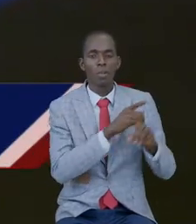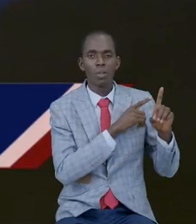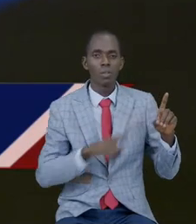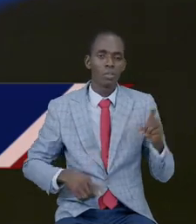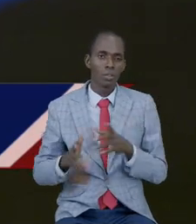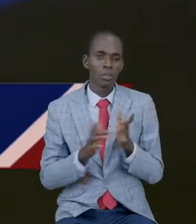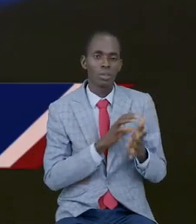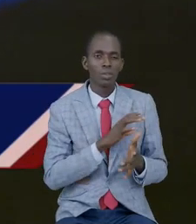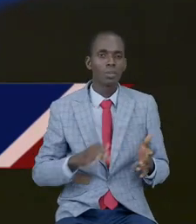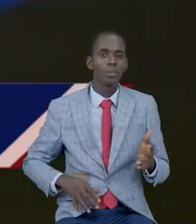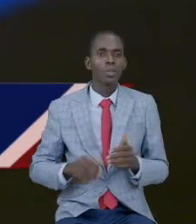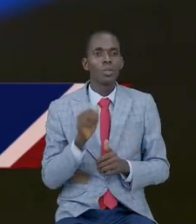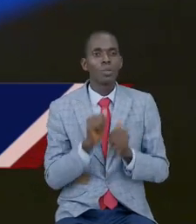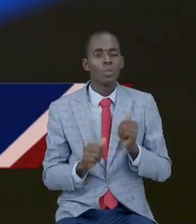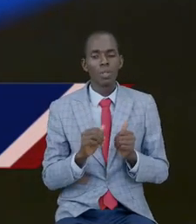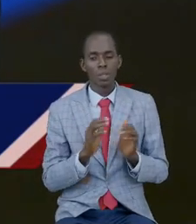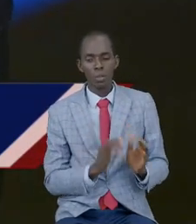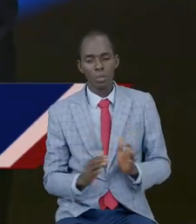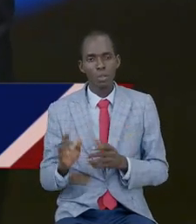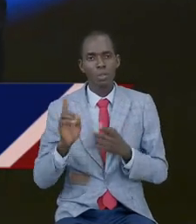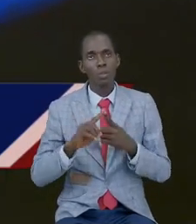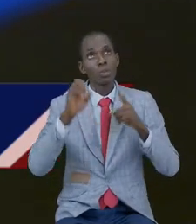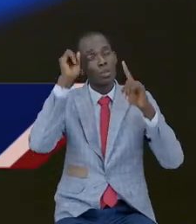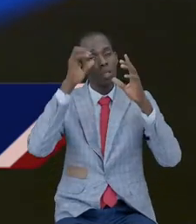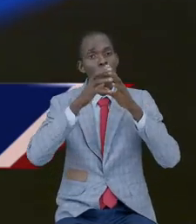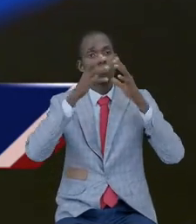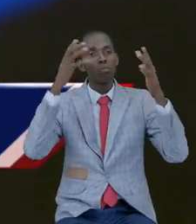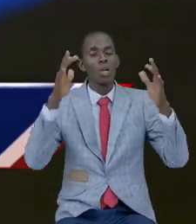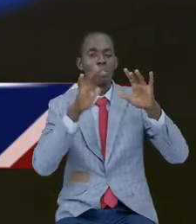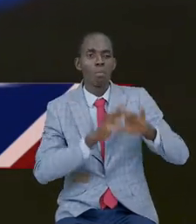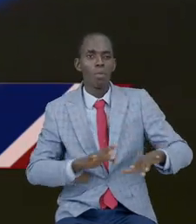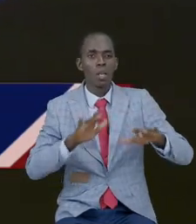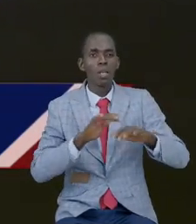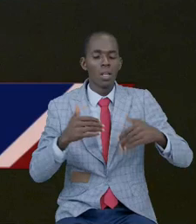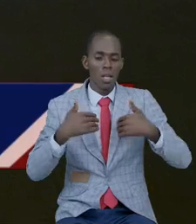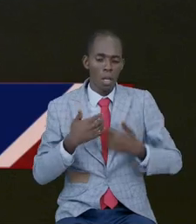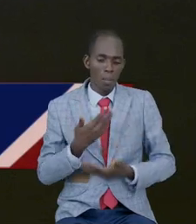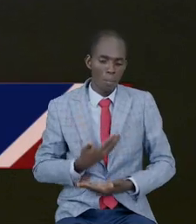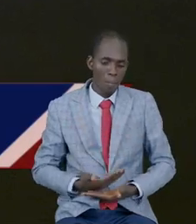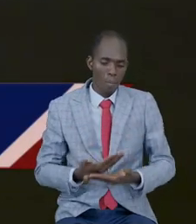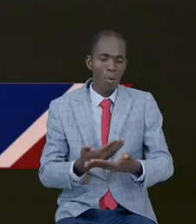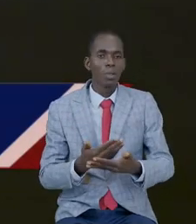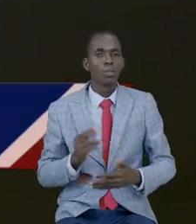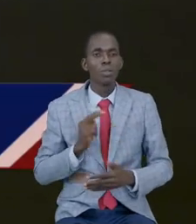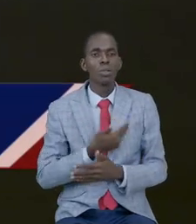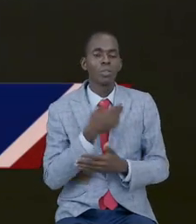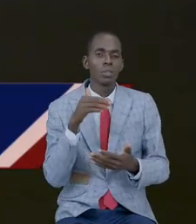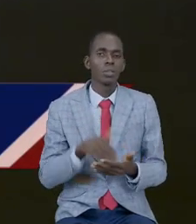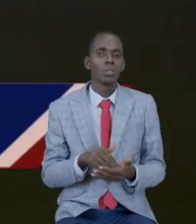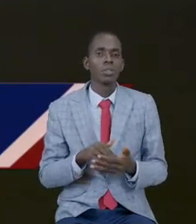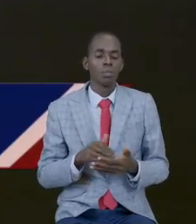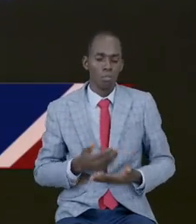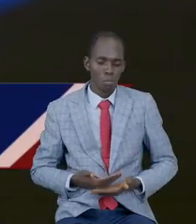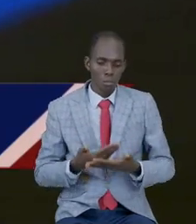christ which according to his abundant mercy has begotten us again born